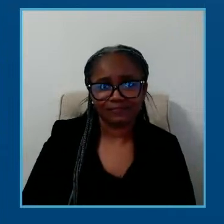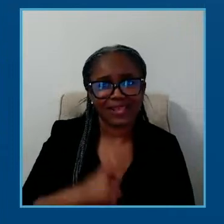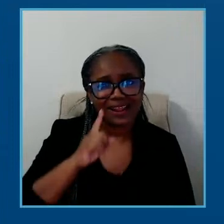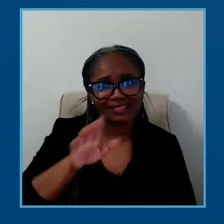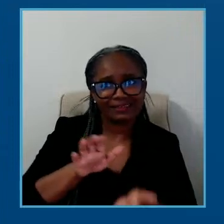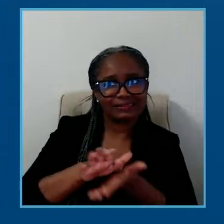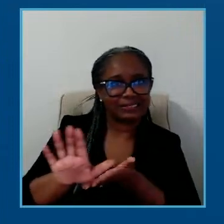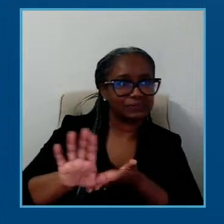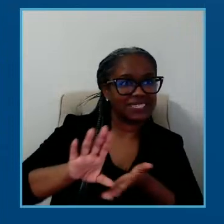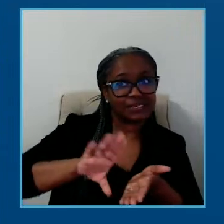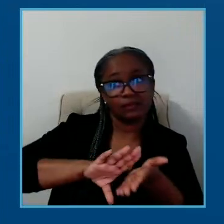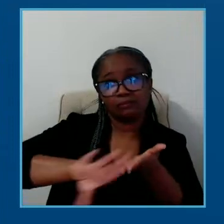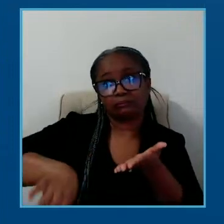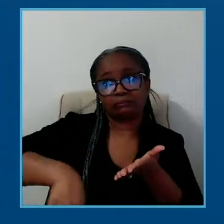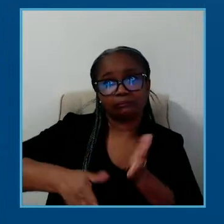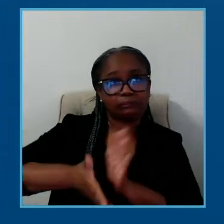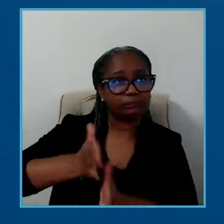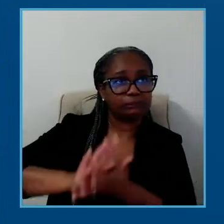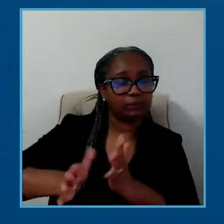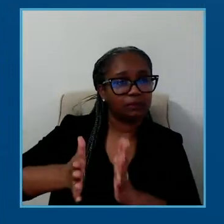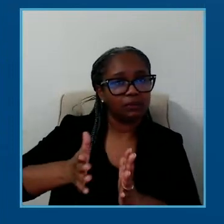not address it. Thank you.